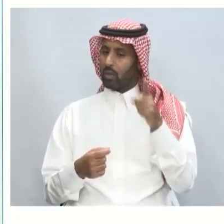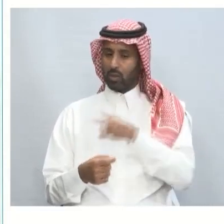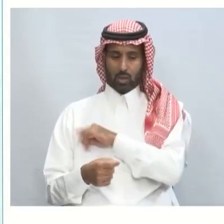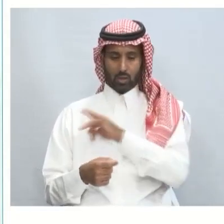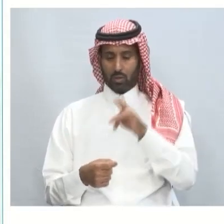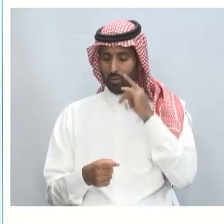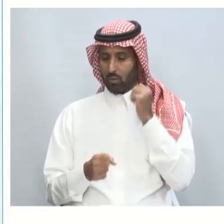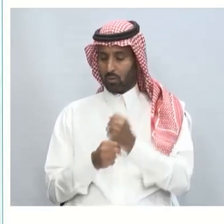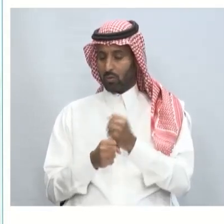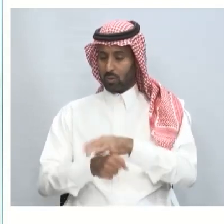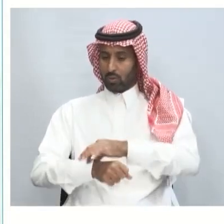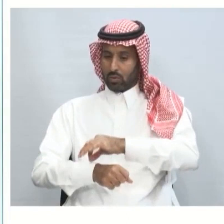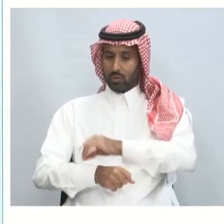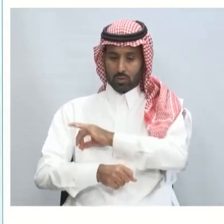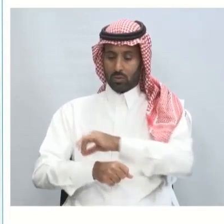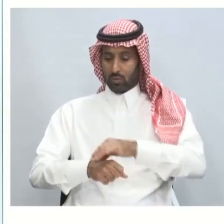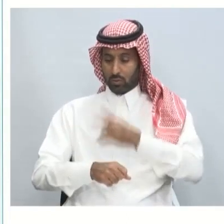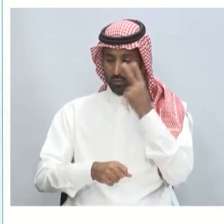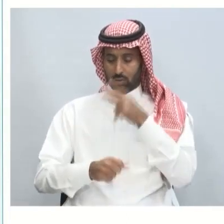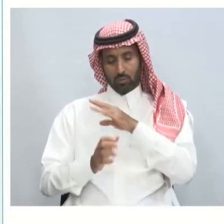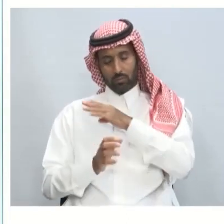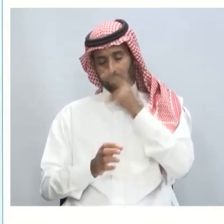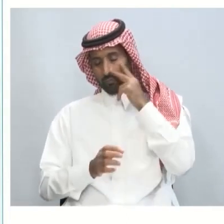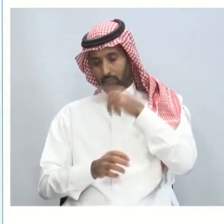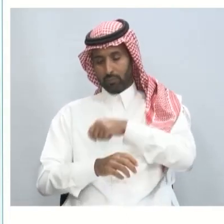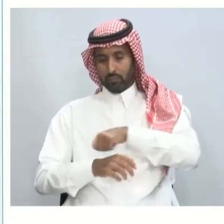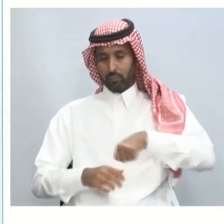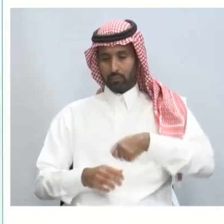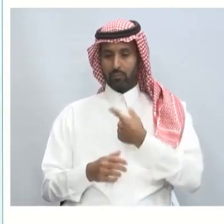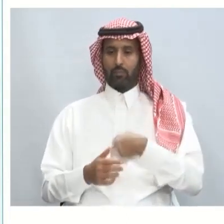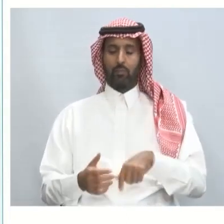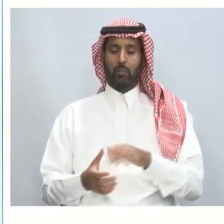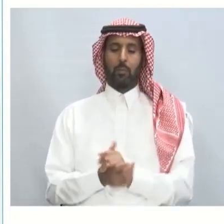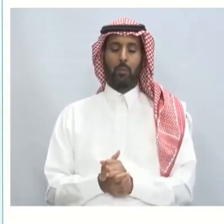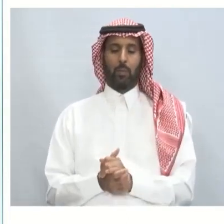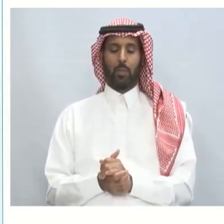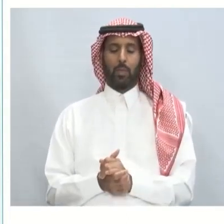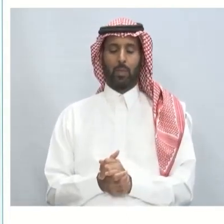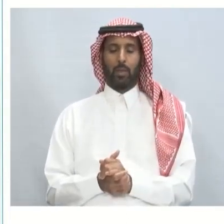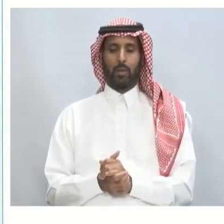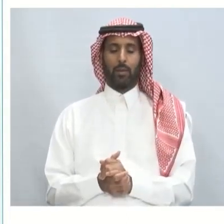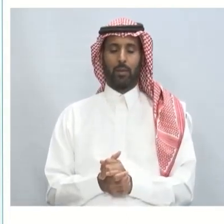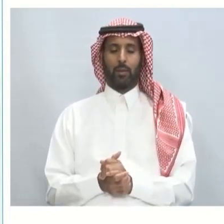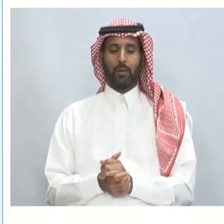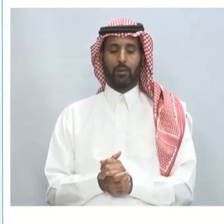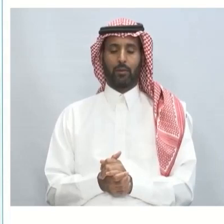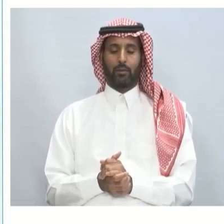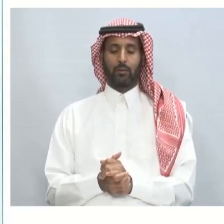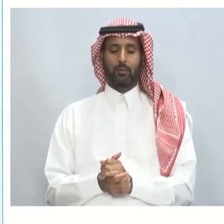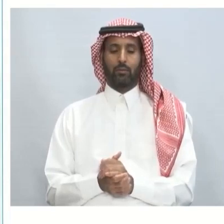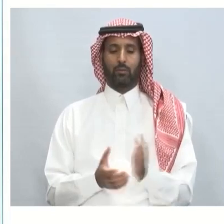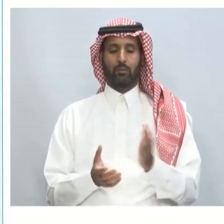The people I work for never see me in work. In fact, they are often asleep. So these are some